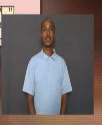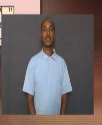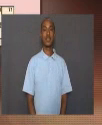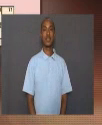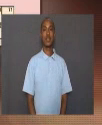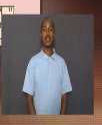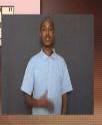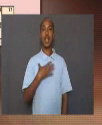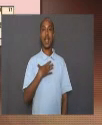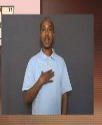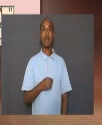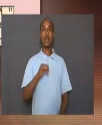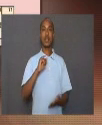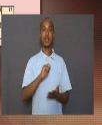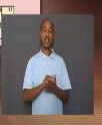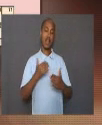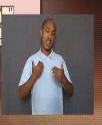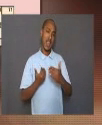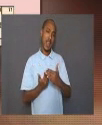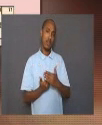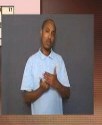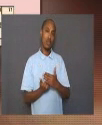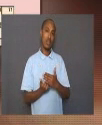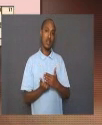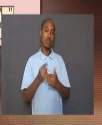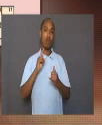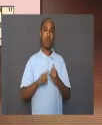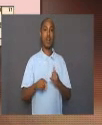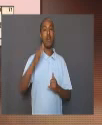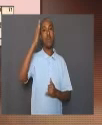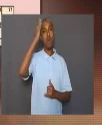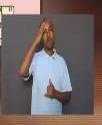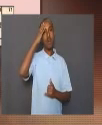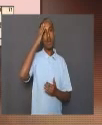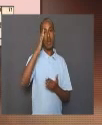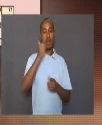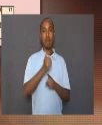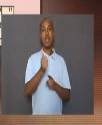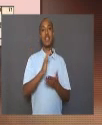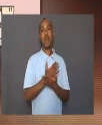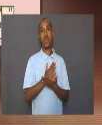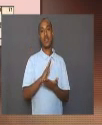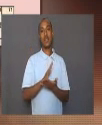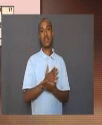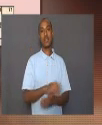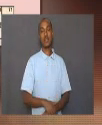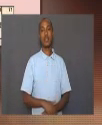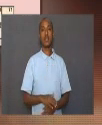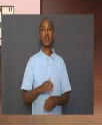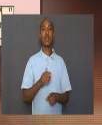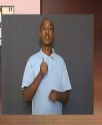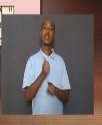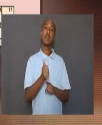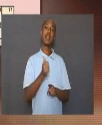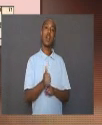The elements that are near this border are known as metalloids. The metals are